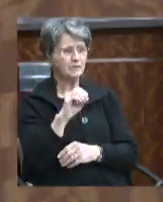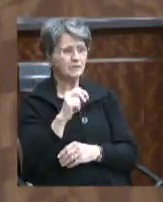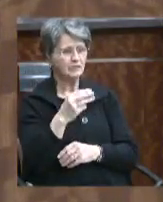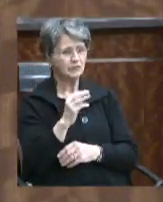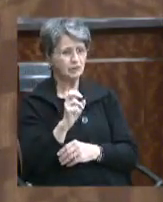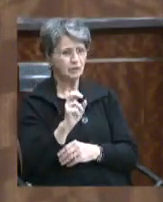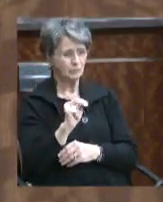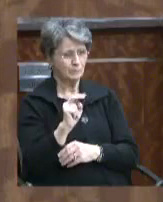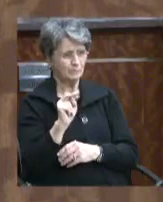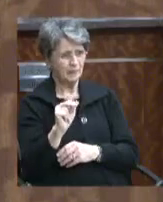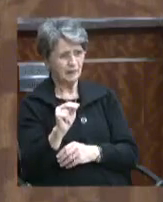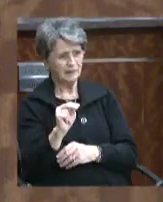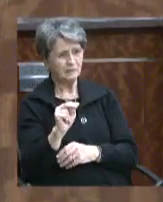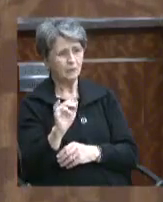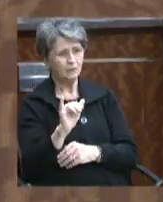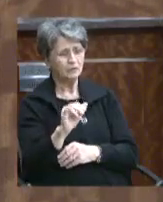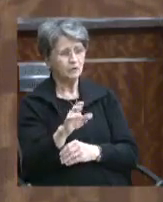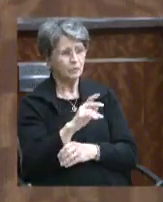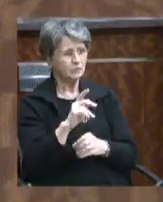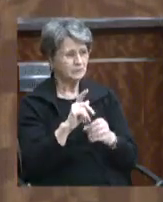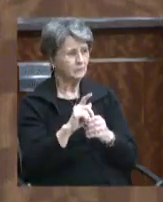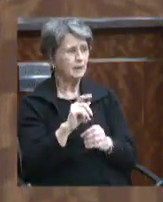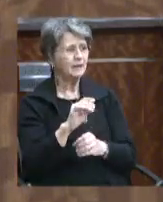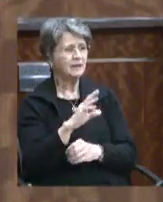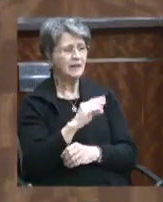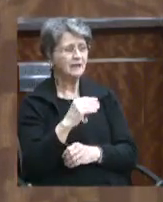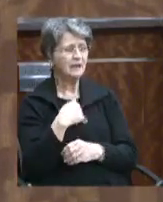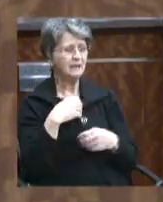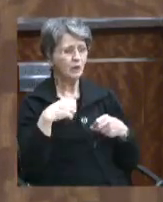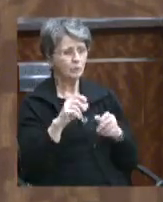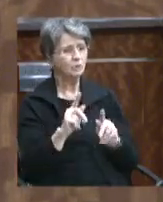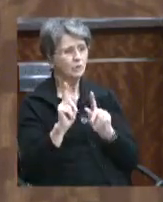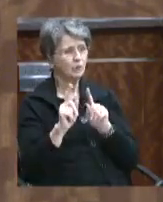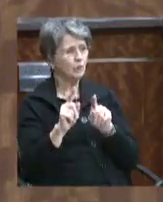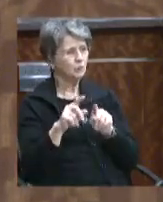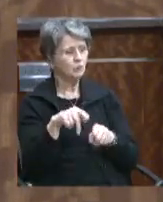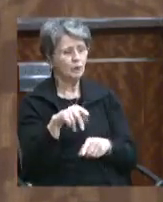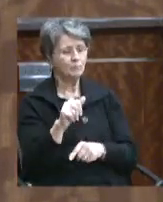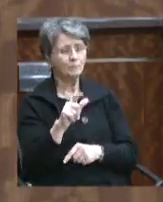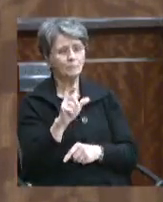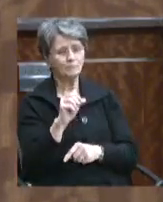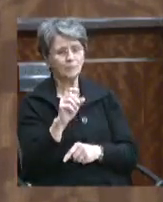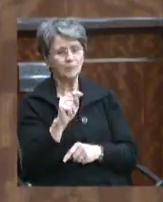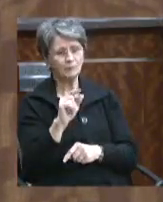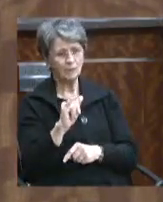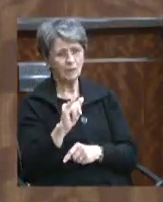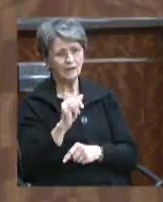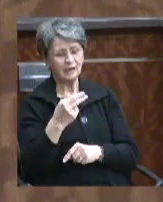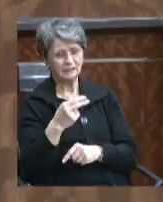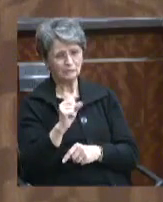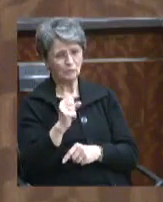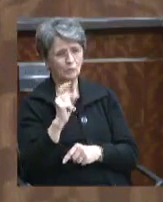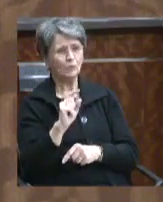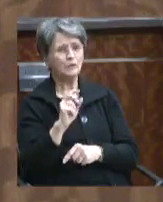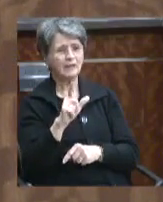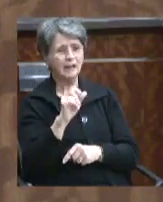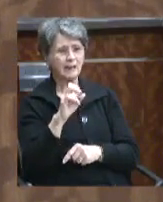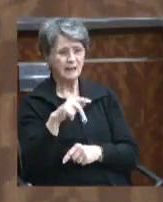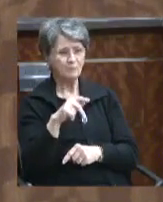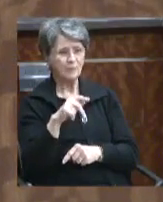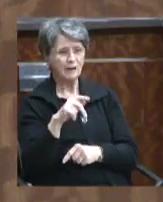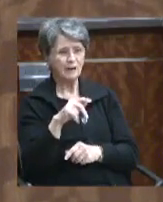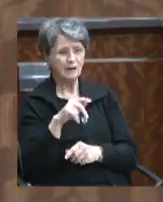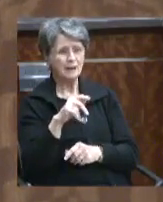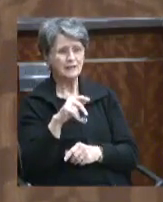Pena-Melnick also participated. I also had the opportunity to go to Pilate High School for the lip sync battle, and that was